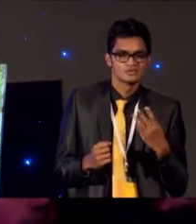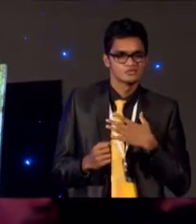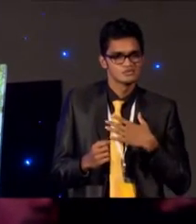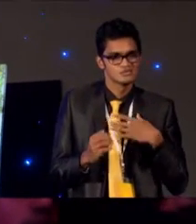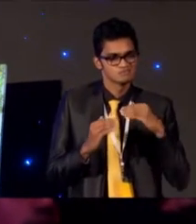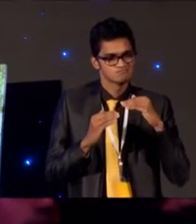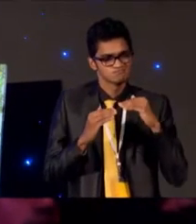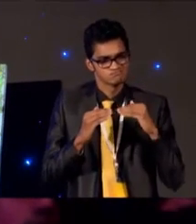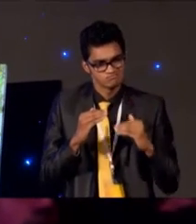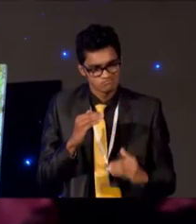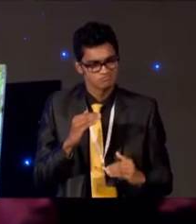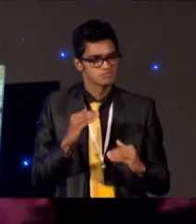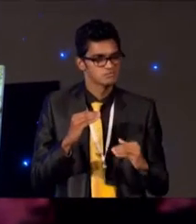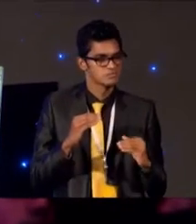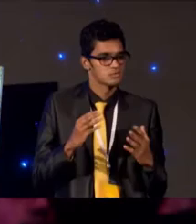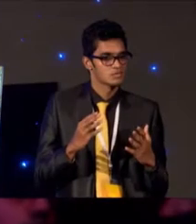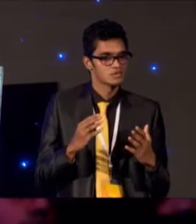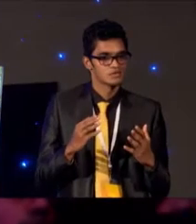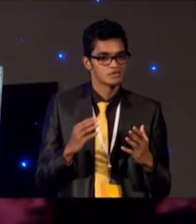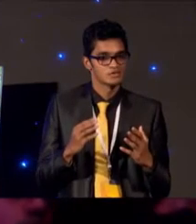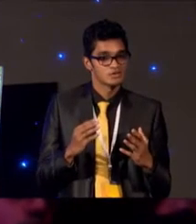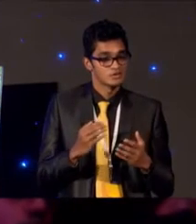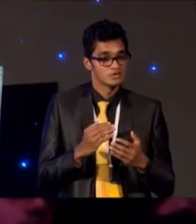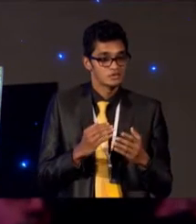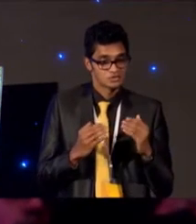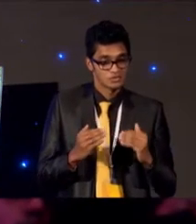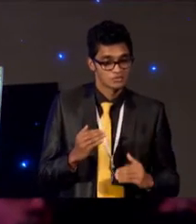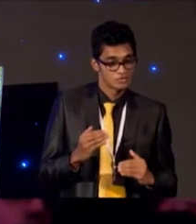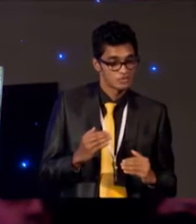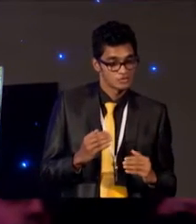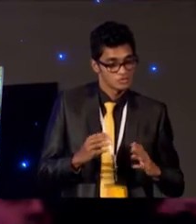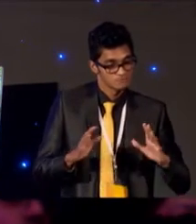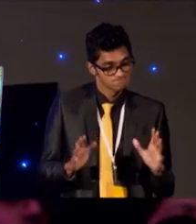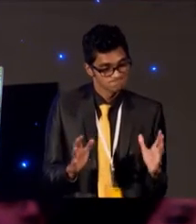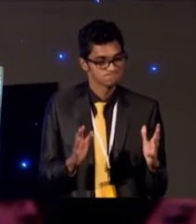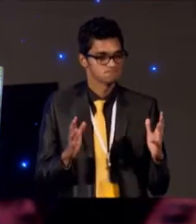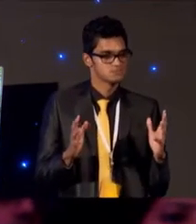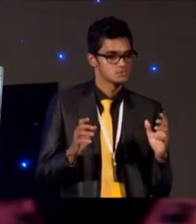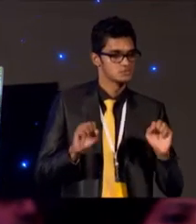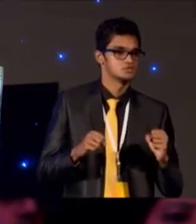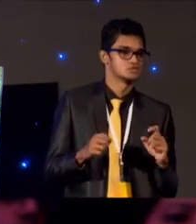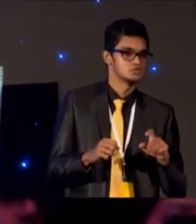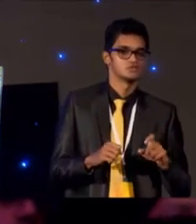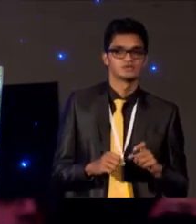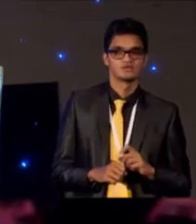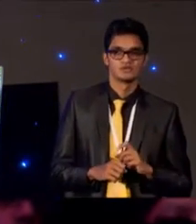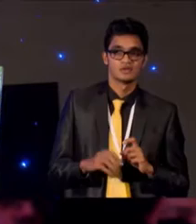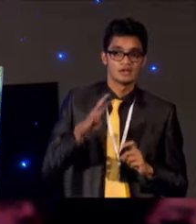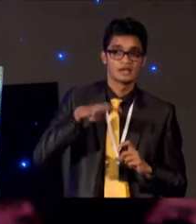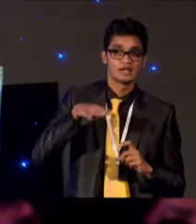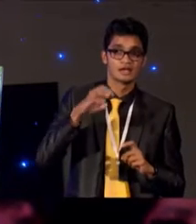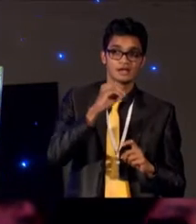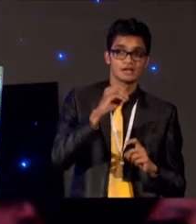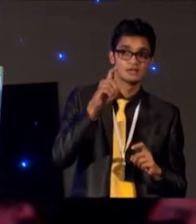the statistics if it was done on a war footing. Because according to some statistics, they say 90%